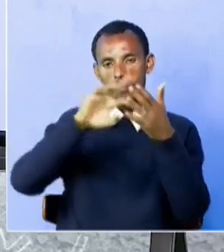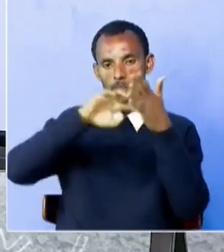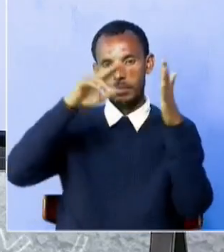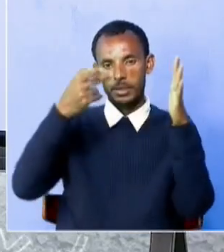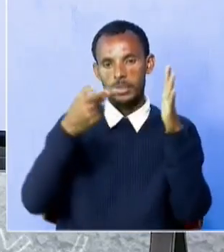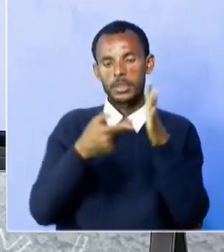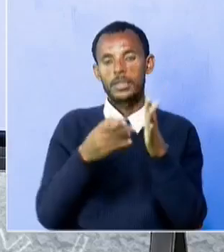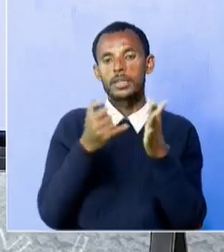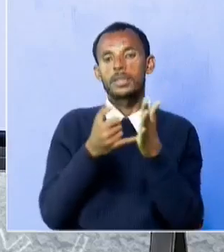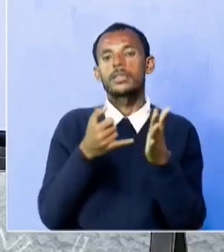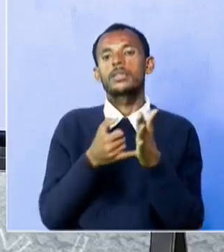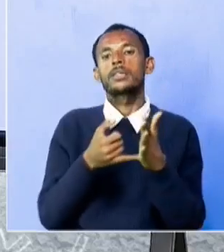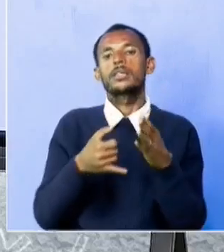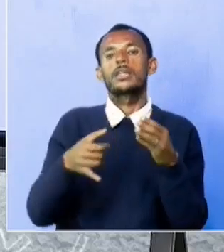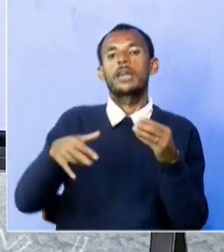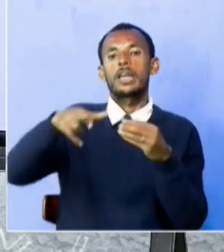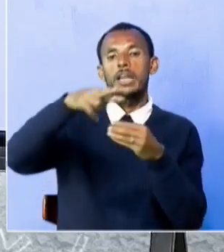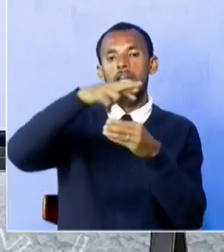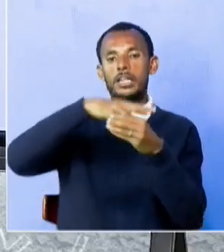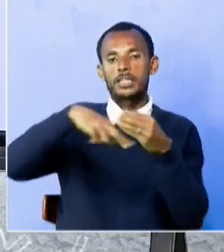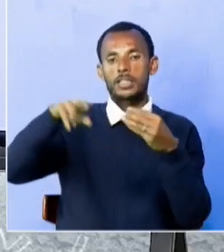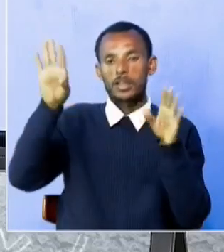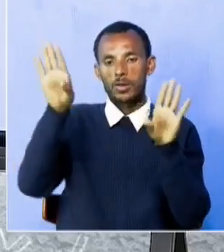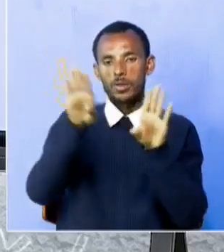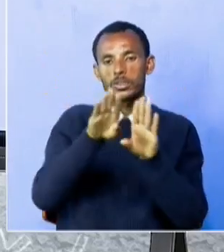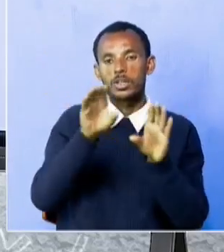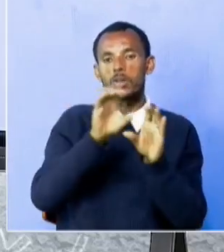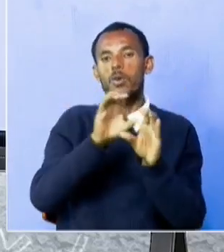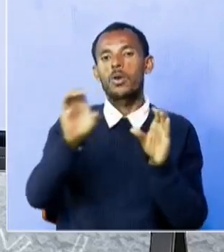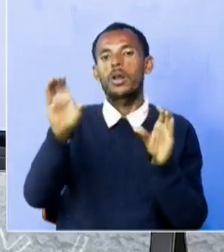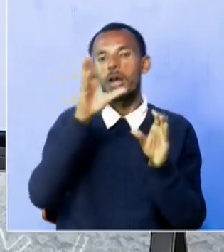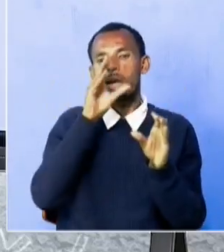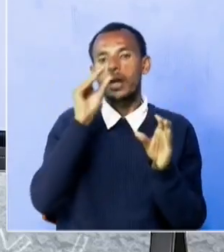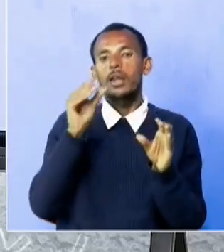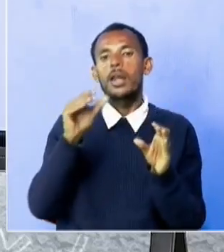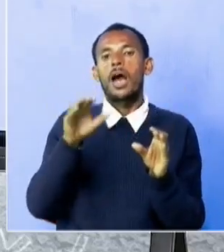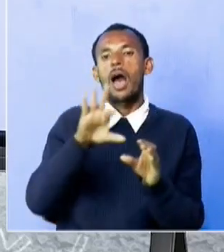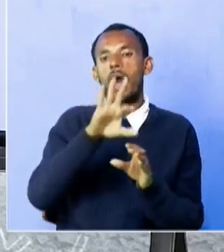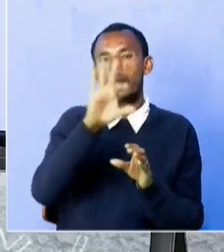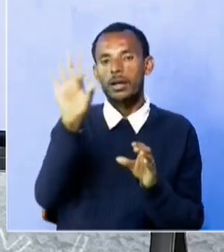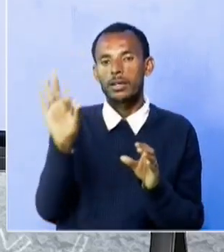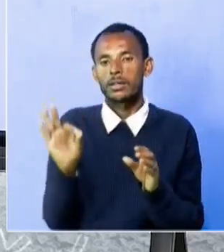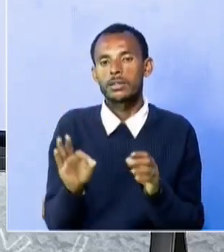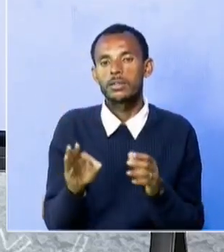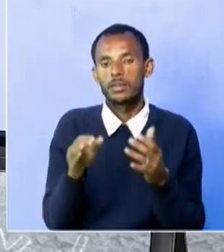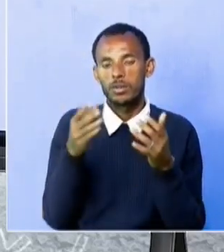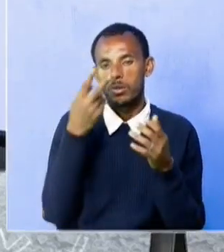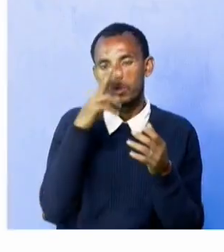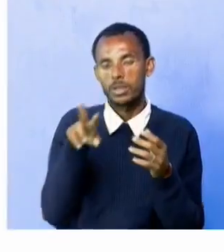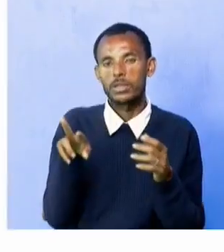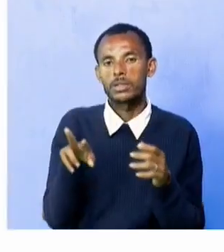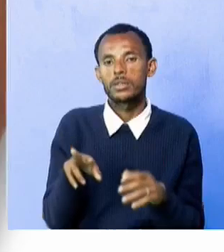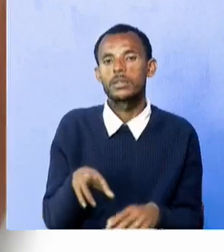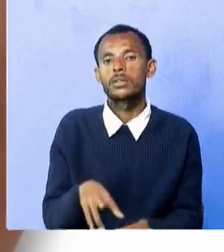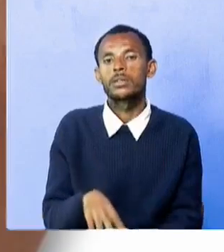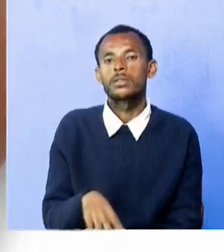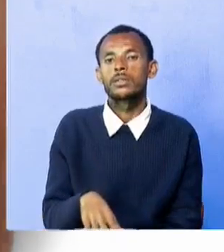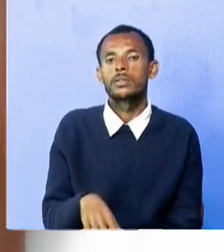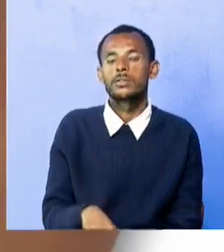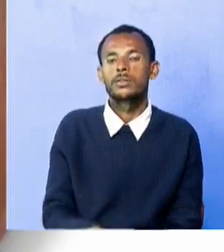a region enclosed by a chord and an arc. Okay, look, a segment